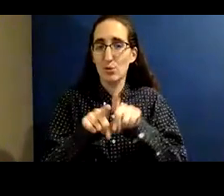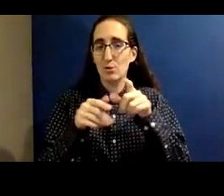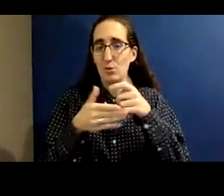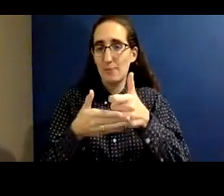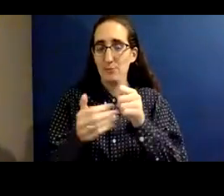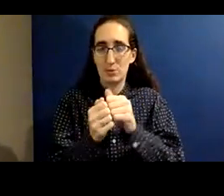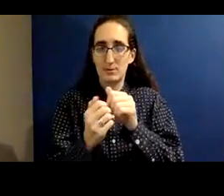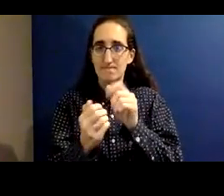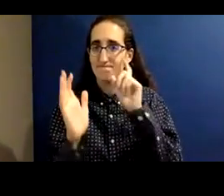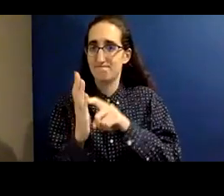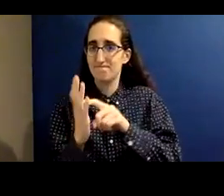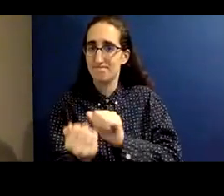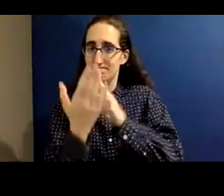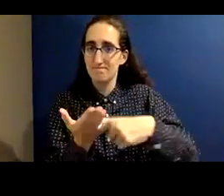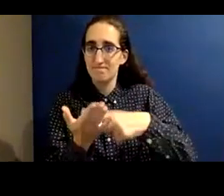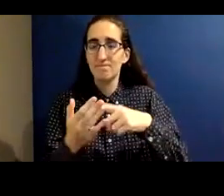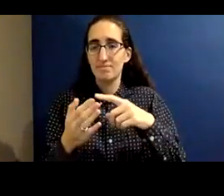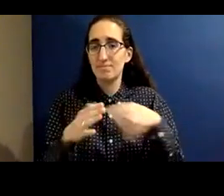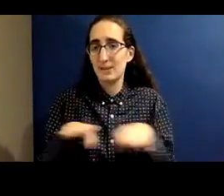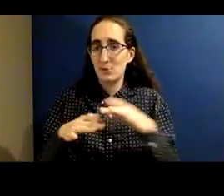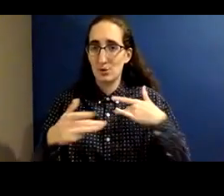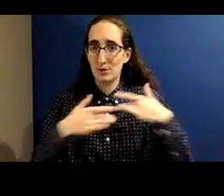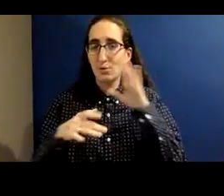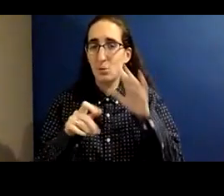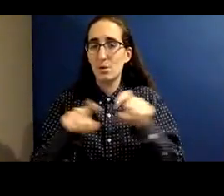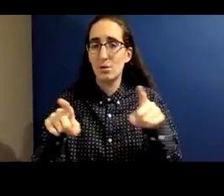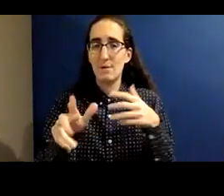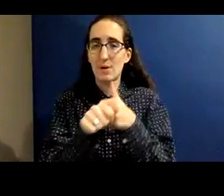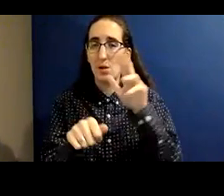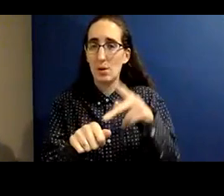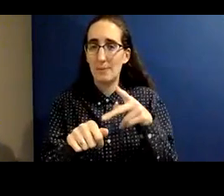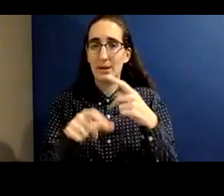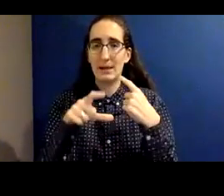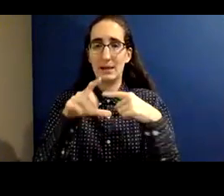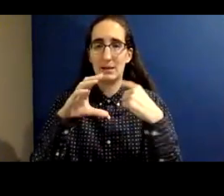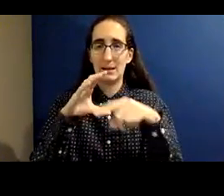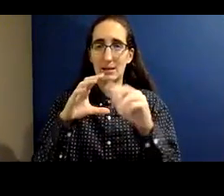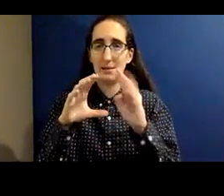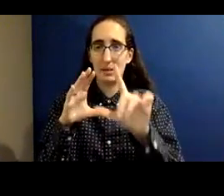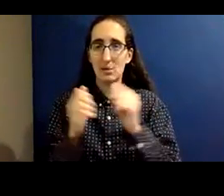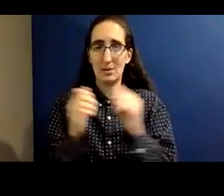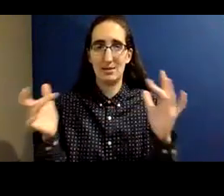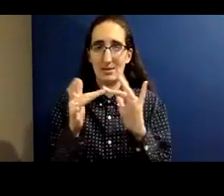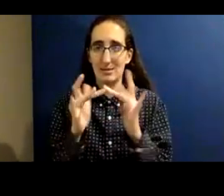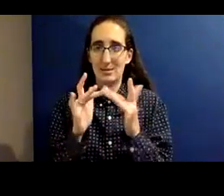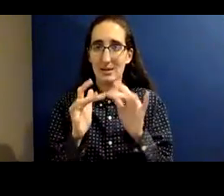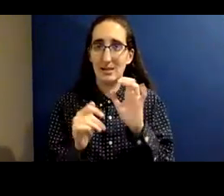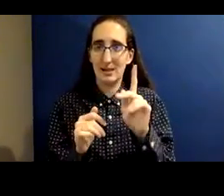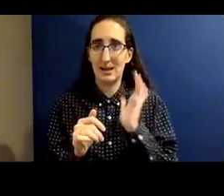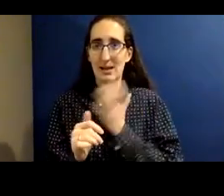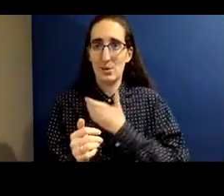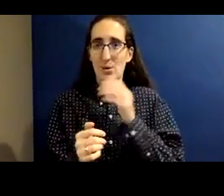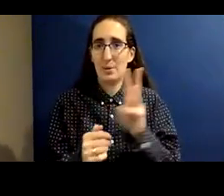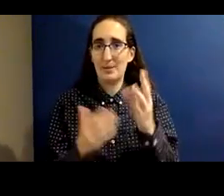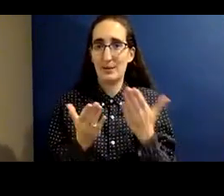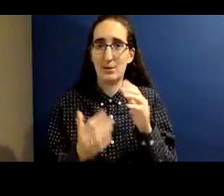concerns. Well, we'll be sending a follow-up email that has a link to our website here in Adams 12 that can also direct you